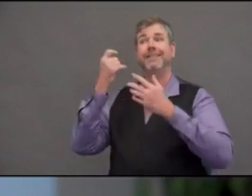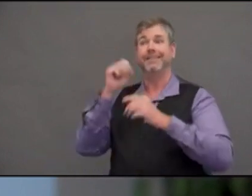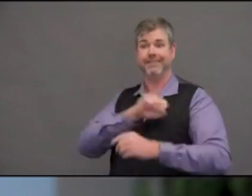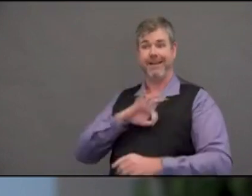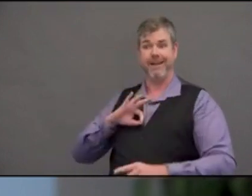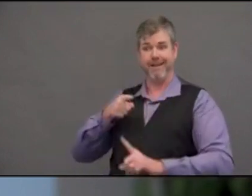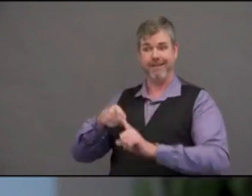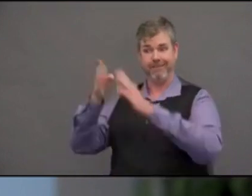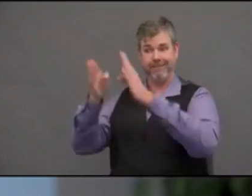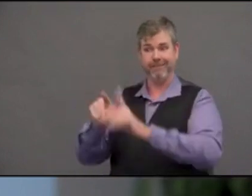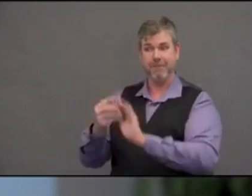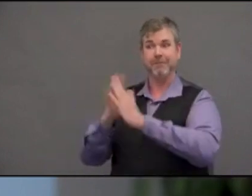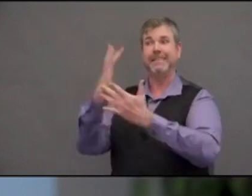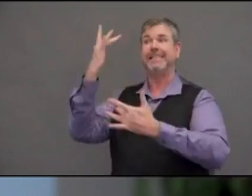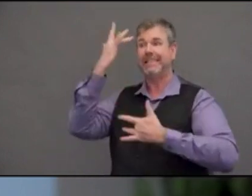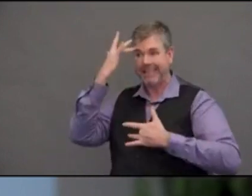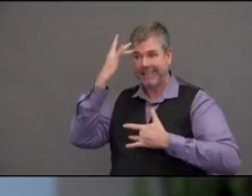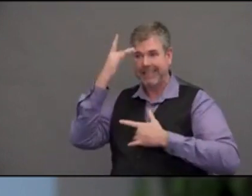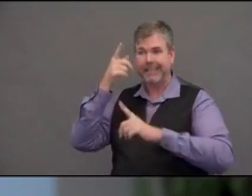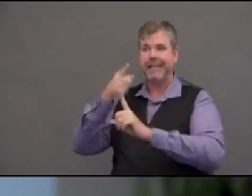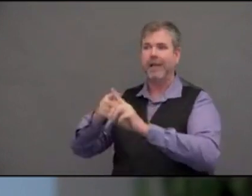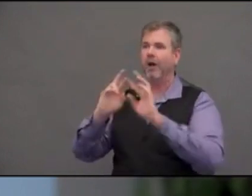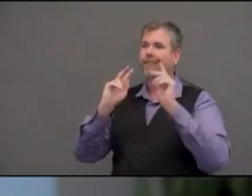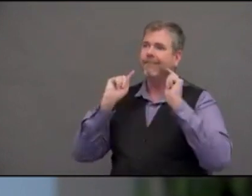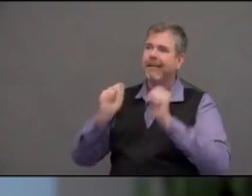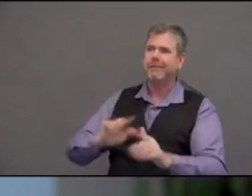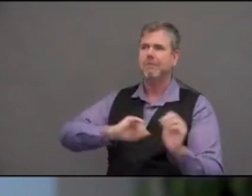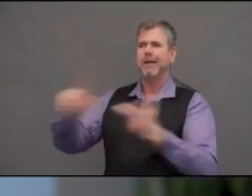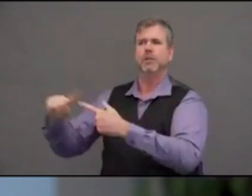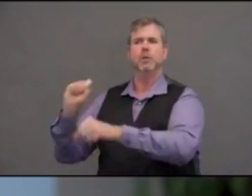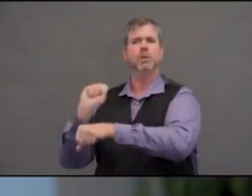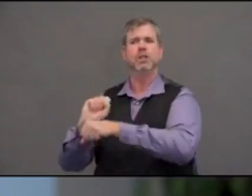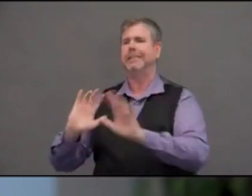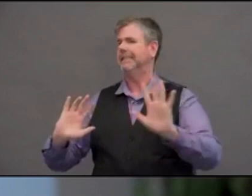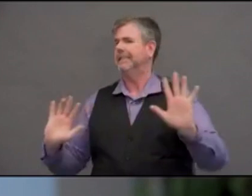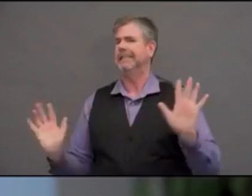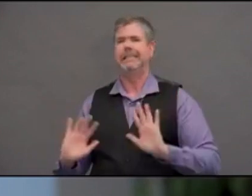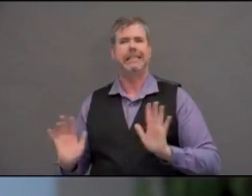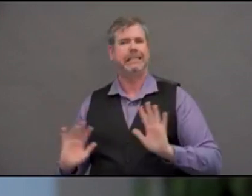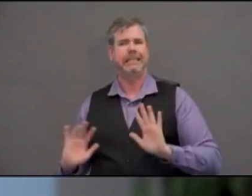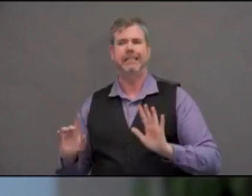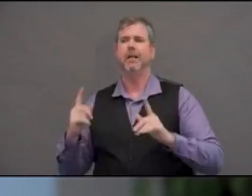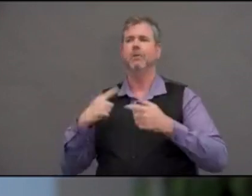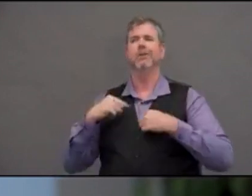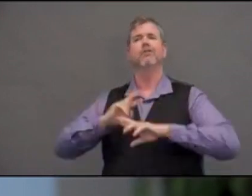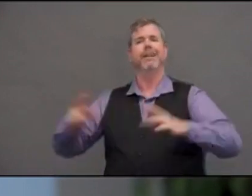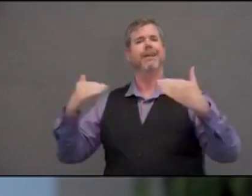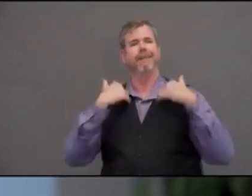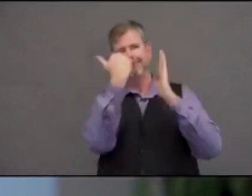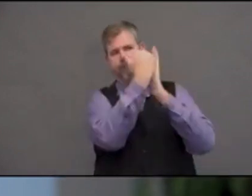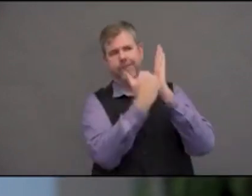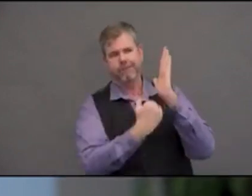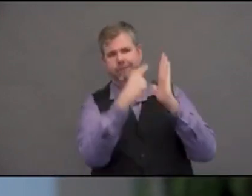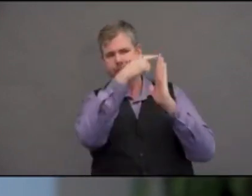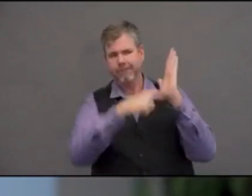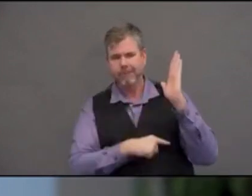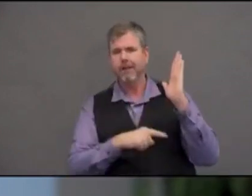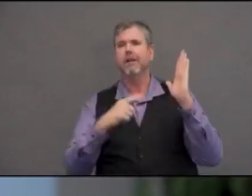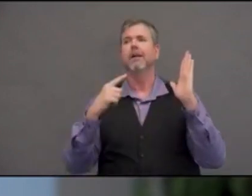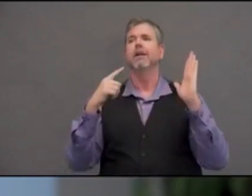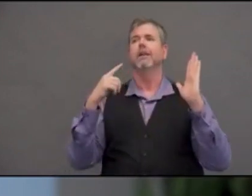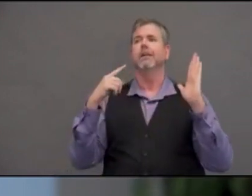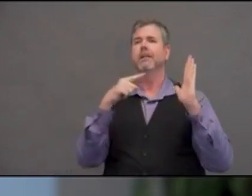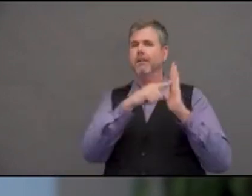it safe for them to come back and take care of the residents. We provide, like I said,